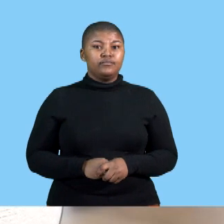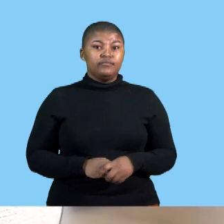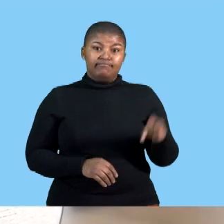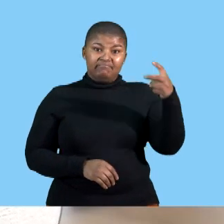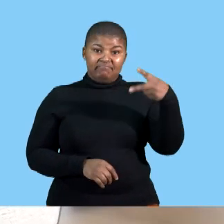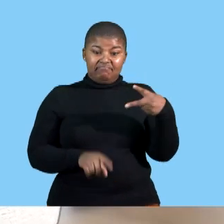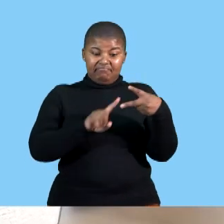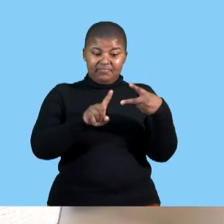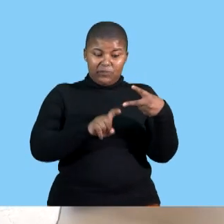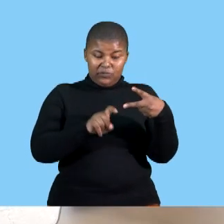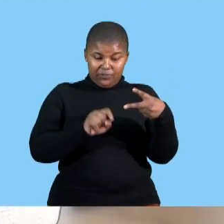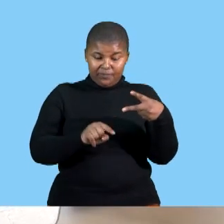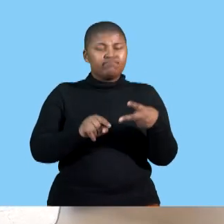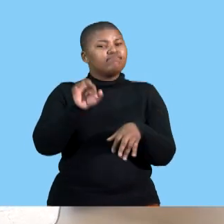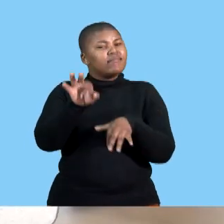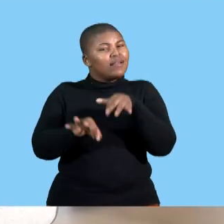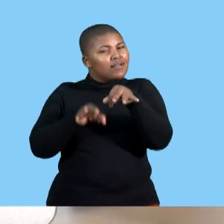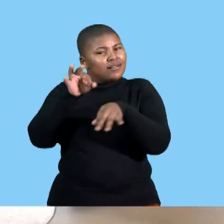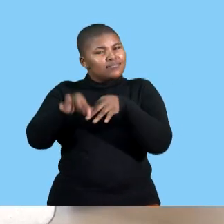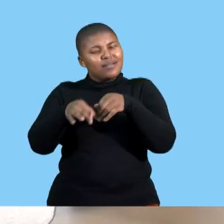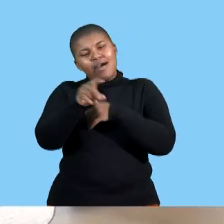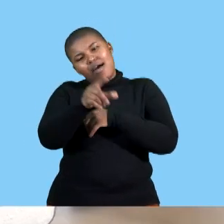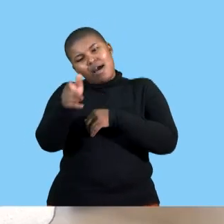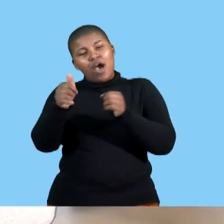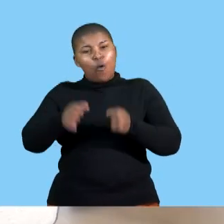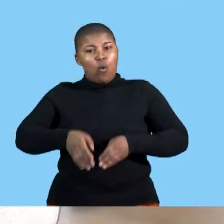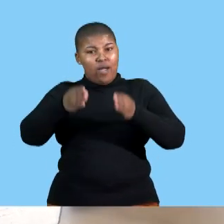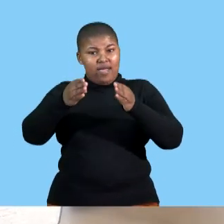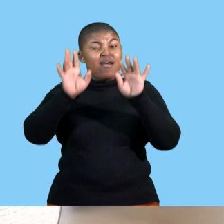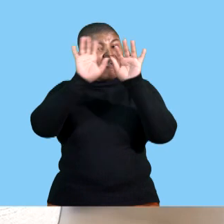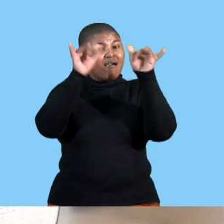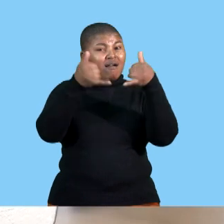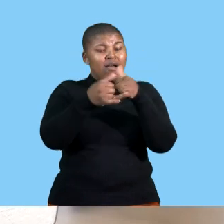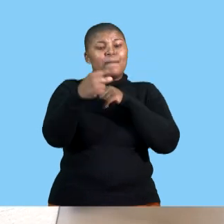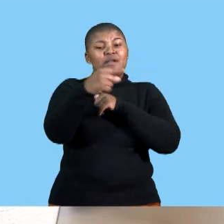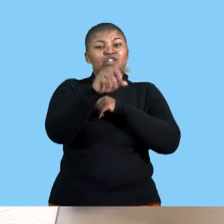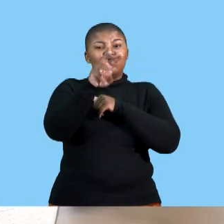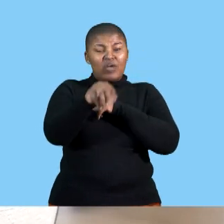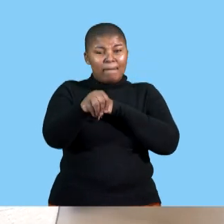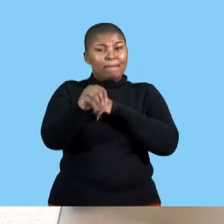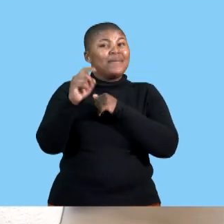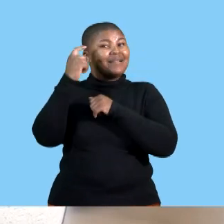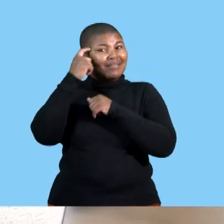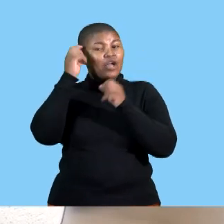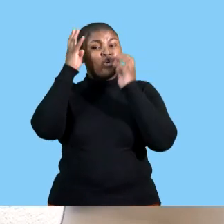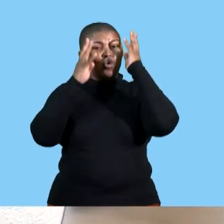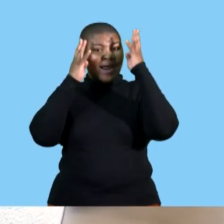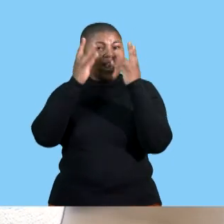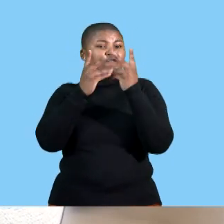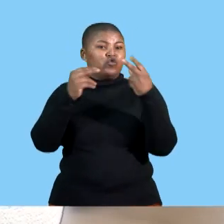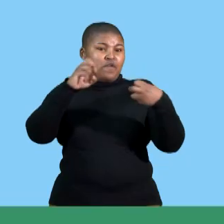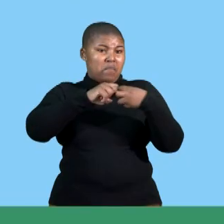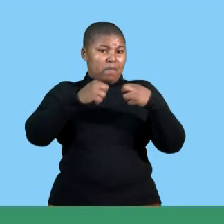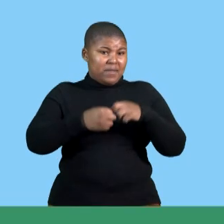says, discuss other ways in which GM can use creative thinking to solve business problem, right?